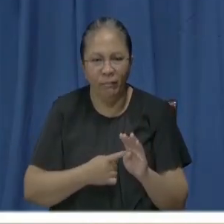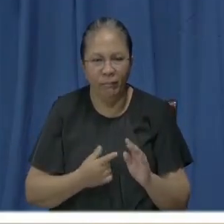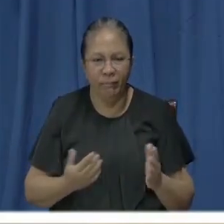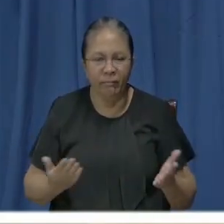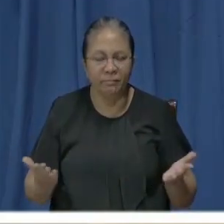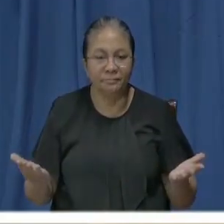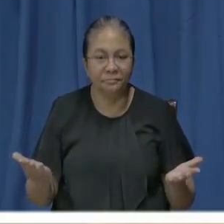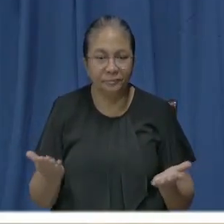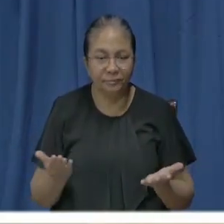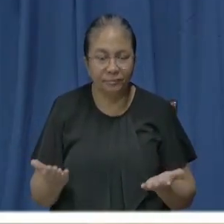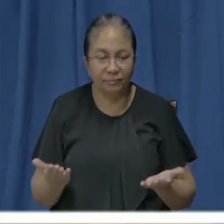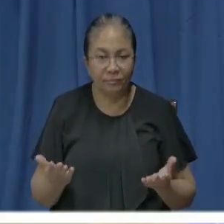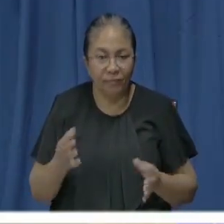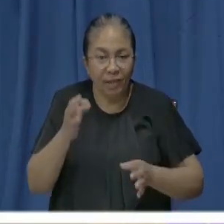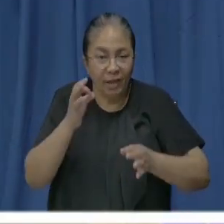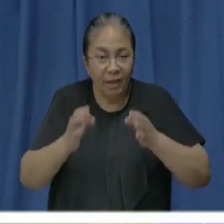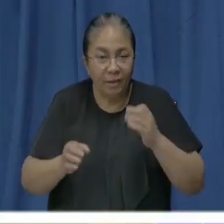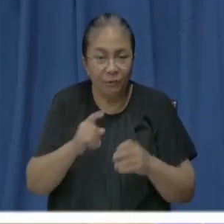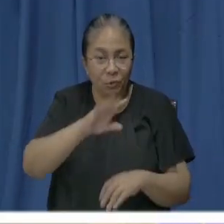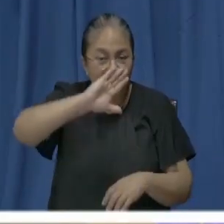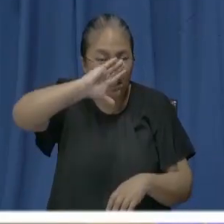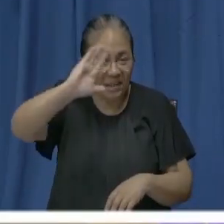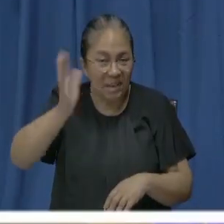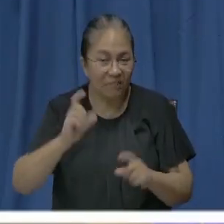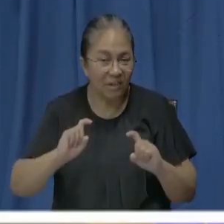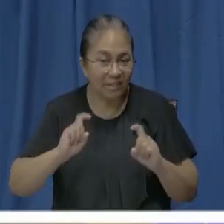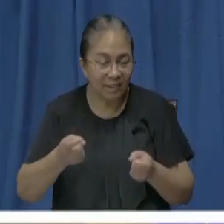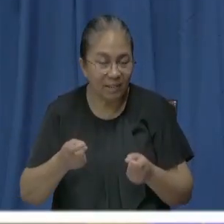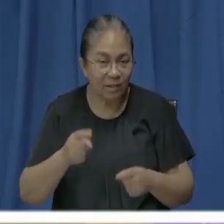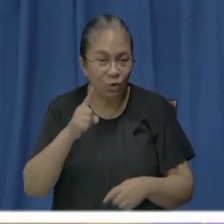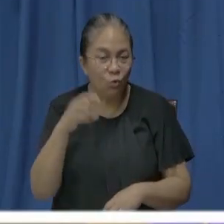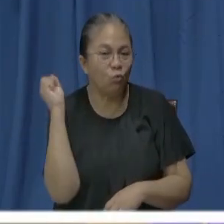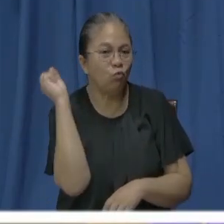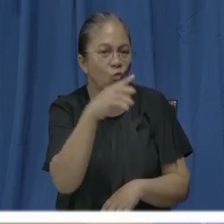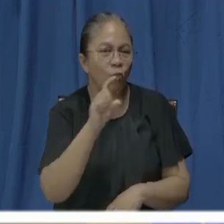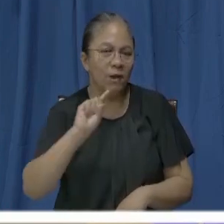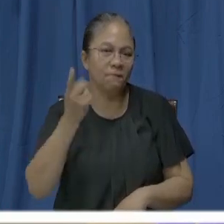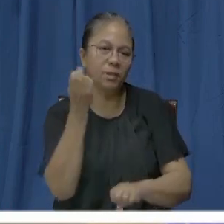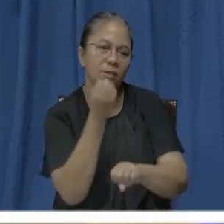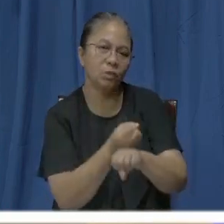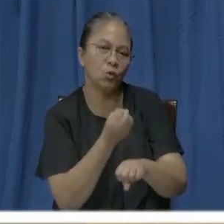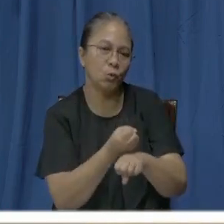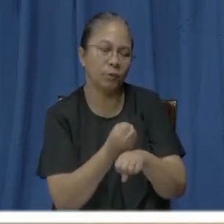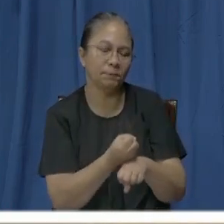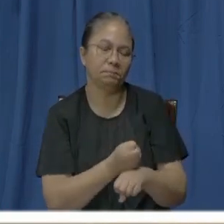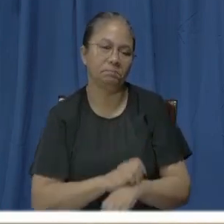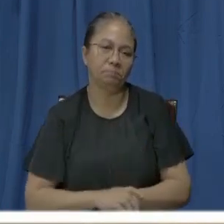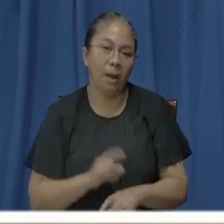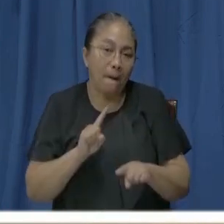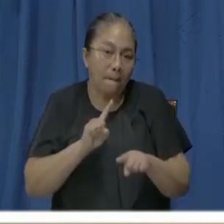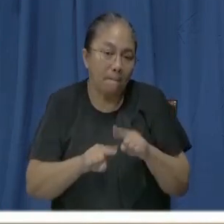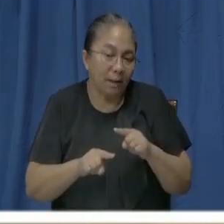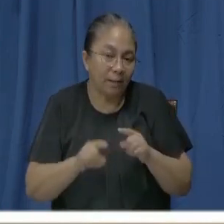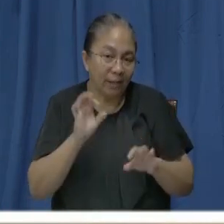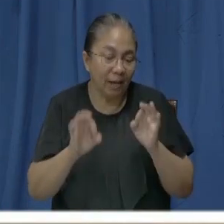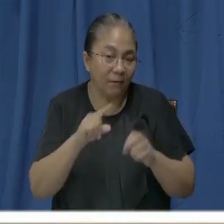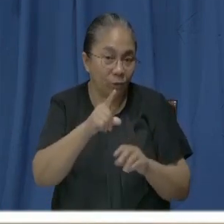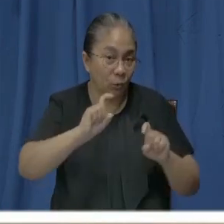If you are without sin, you throw the first stone. But if you are with